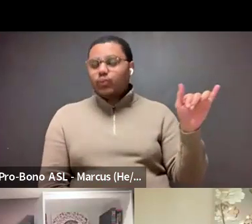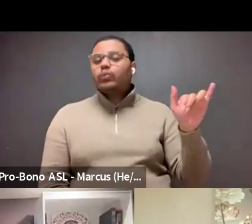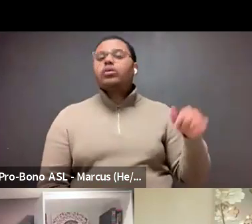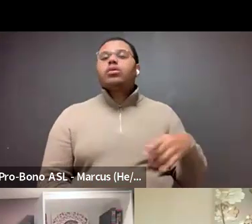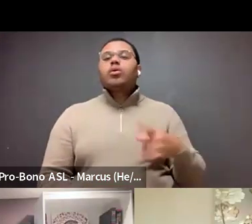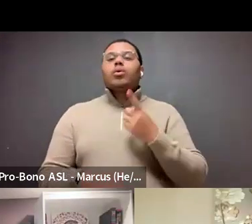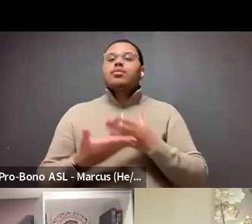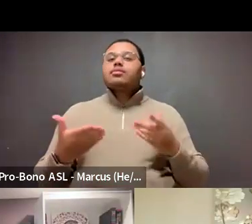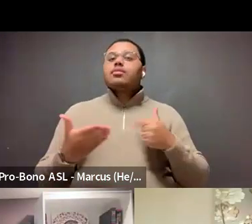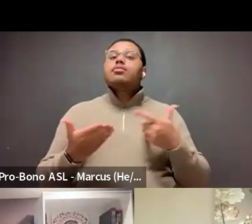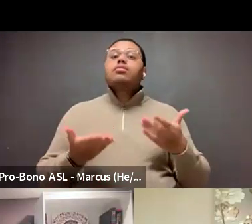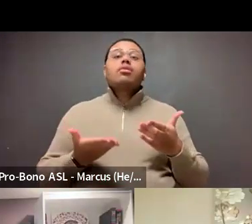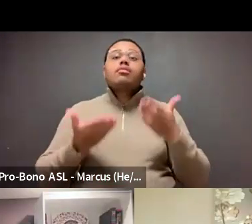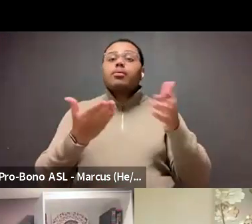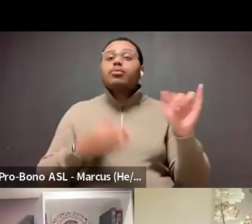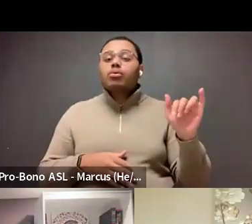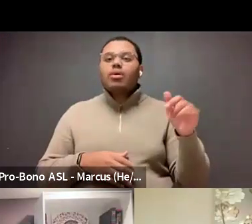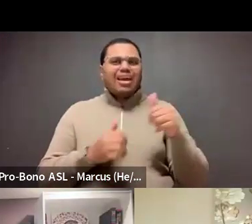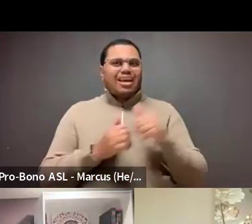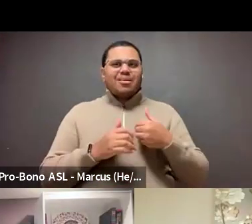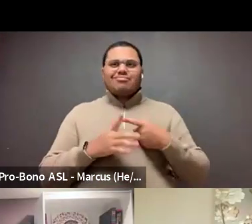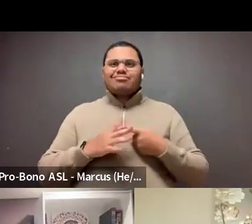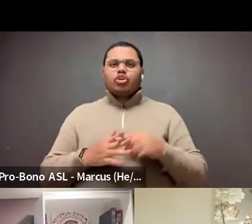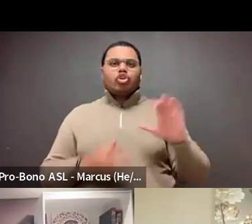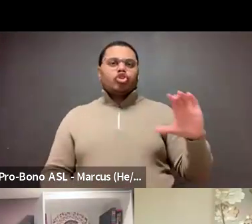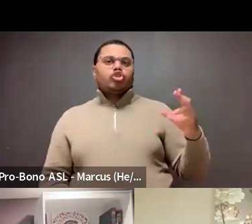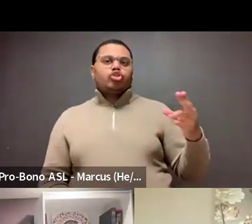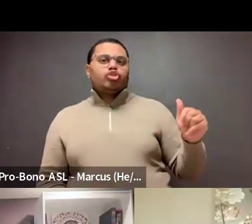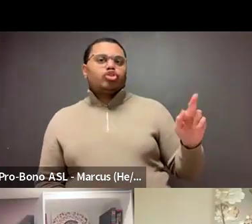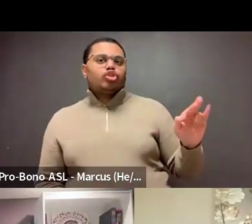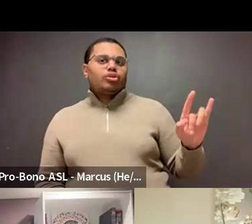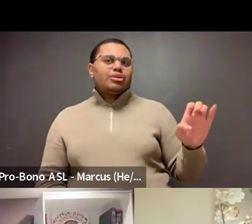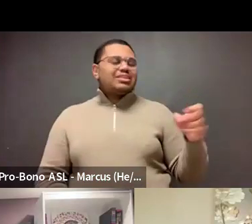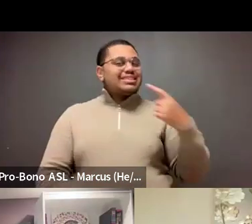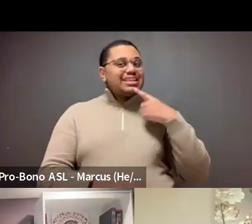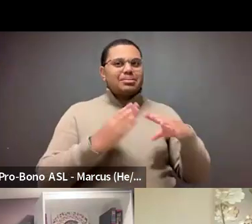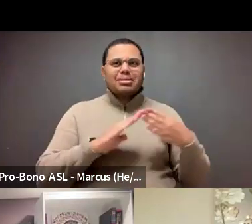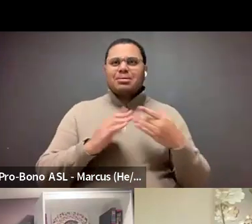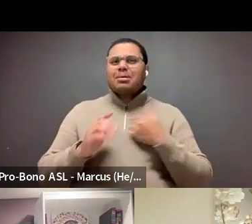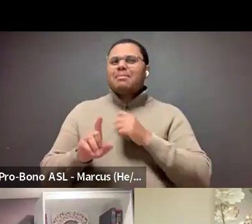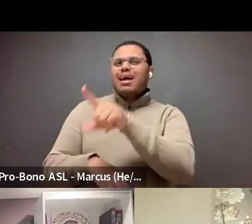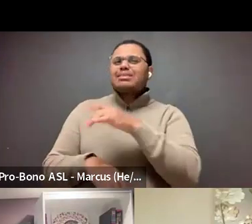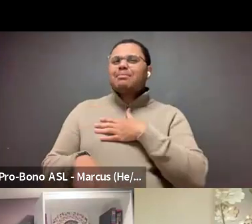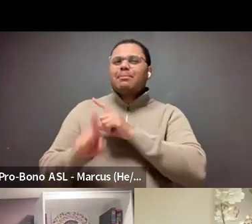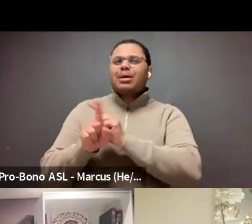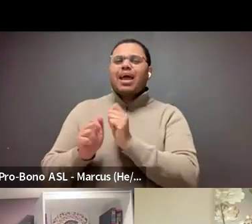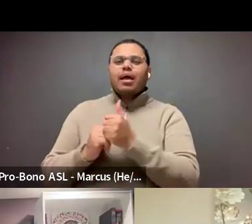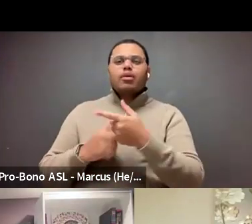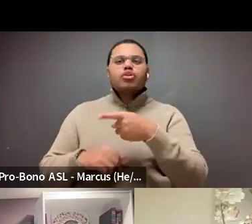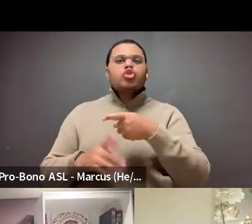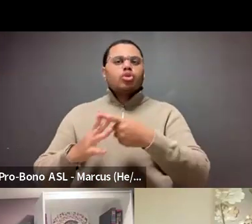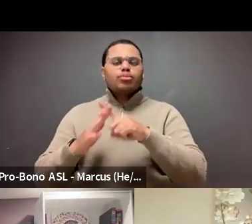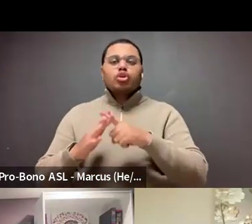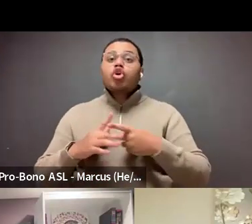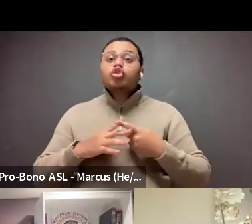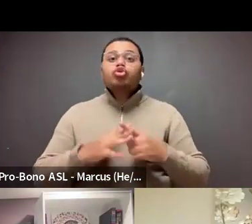that was recommended to me, I said, how do I get started? Because Charlie said, this is a community. So I asked my mentors, how do I get started? Start doing